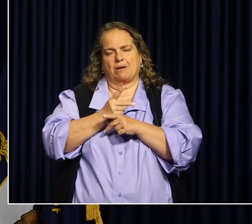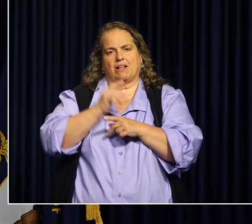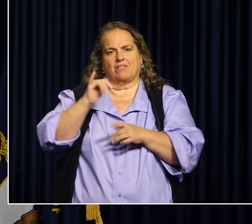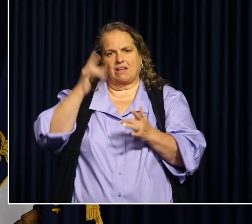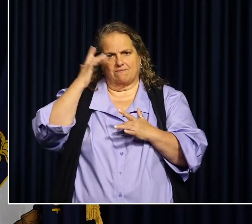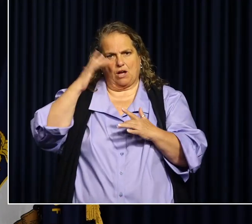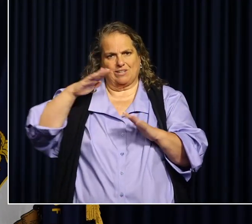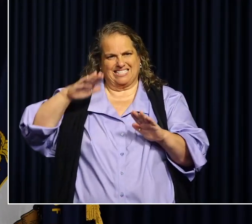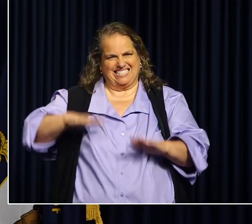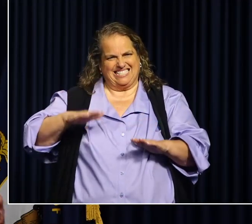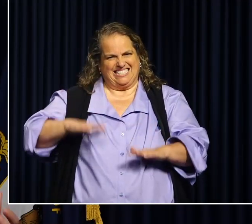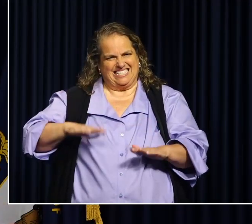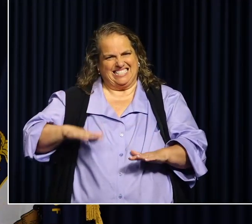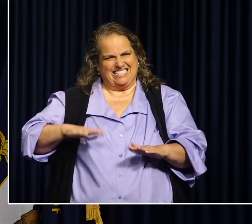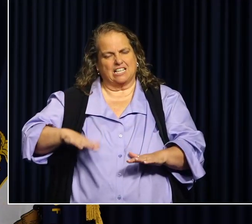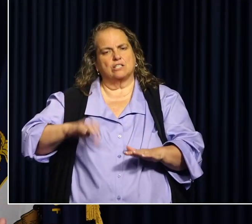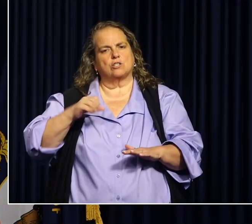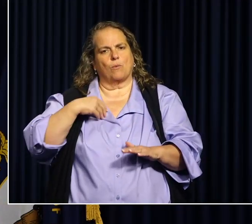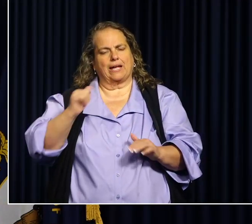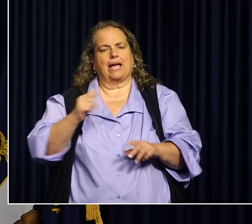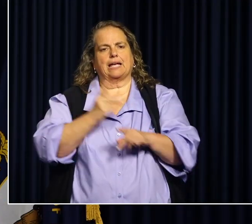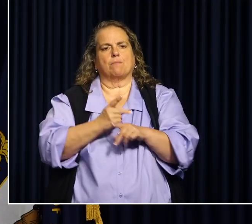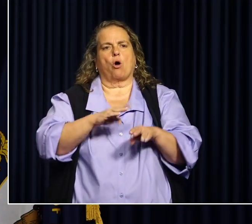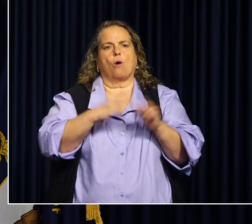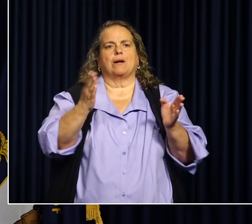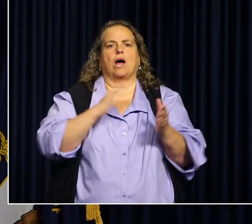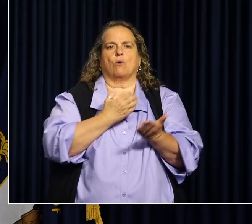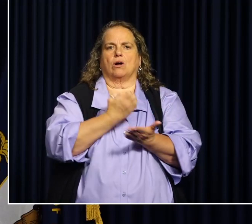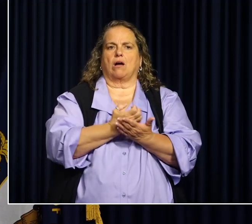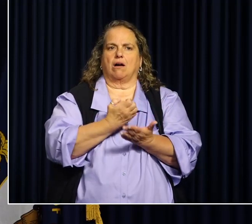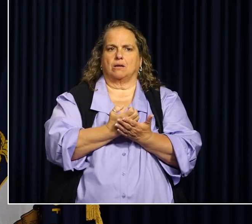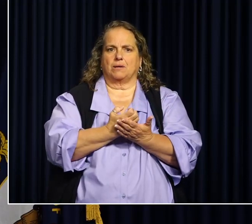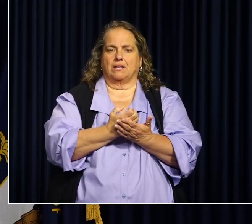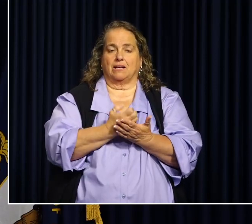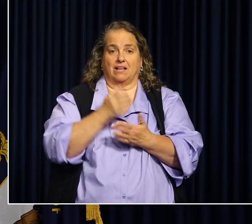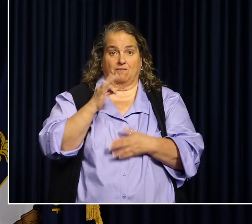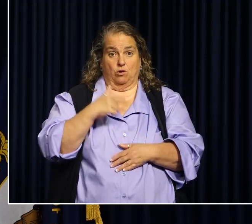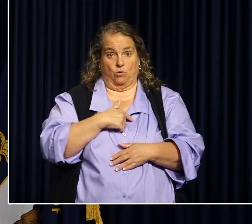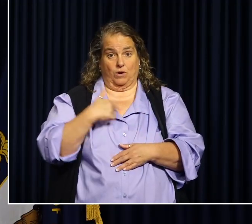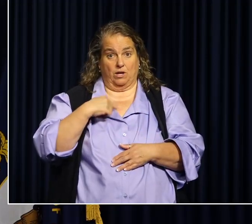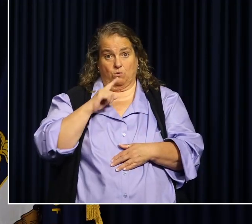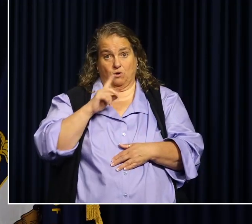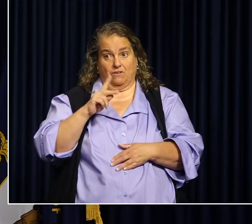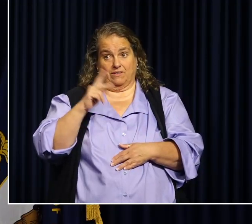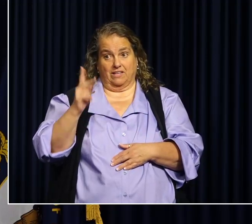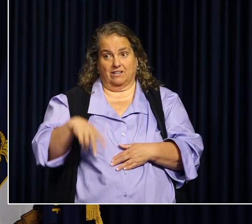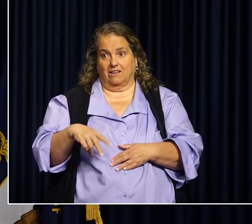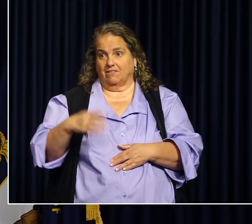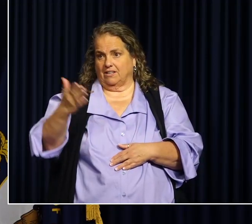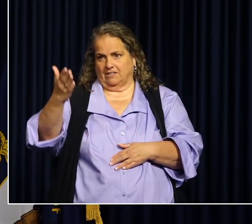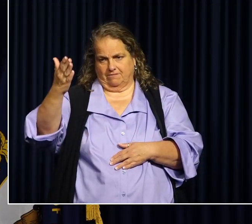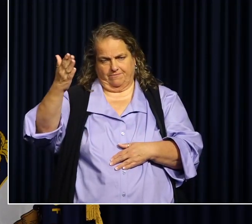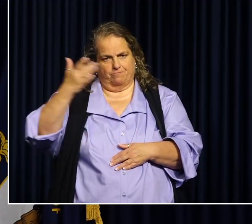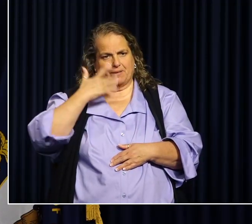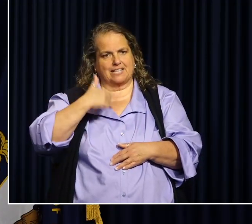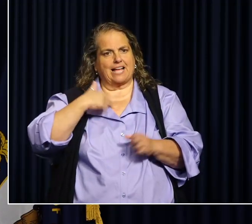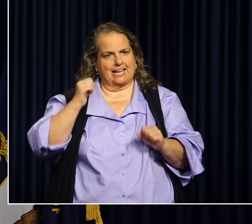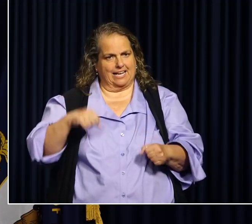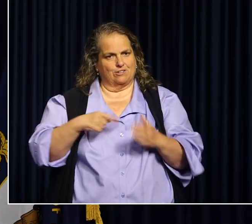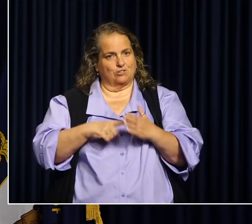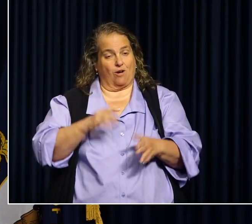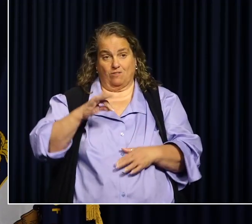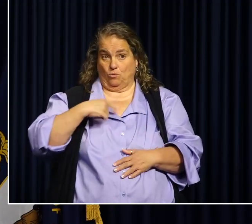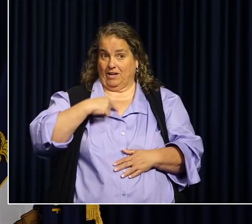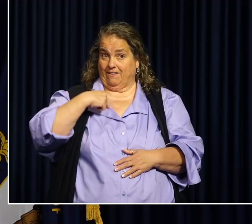virus down so we can keep reopening our economy. If we were Philadelphia, can you show the slide just so we can? If we